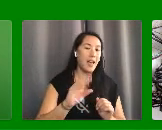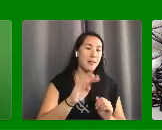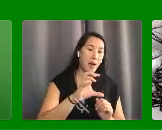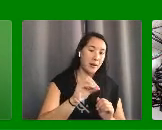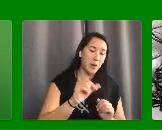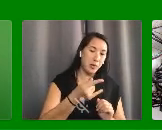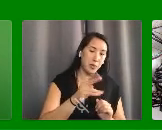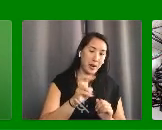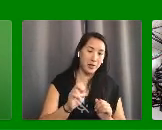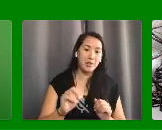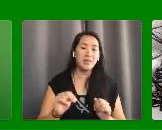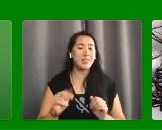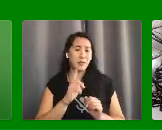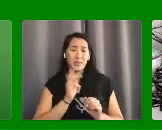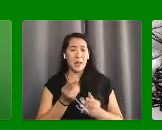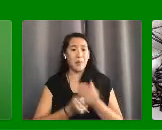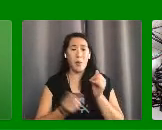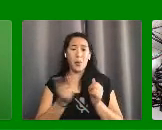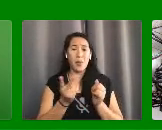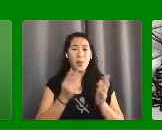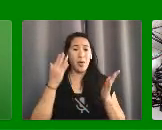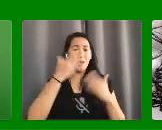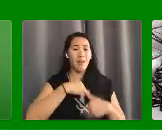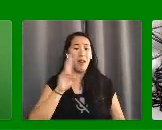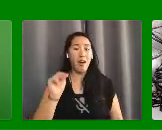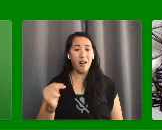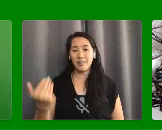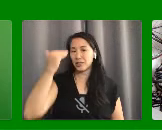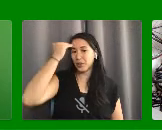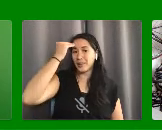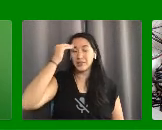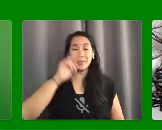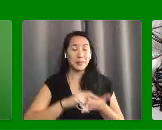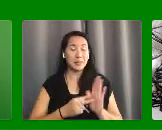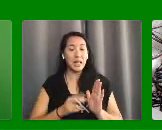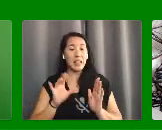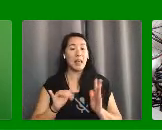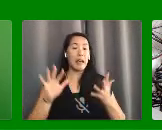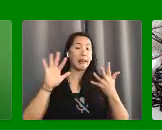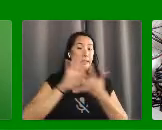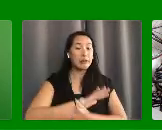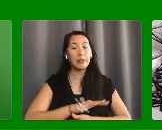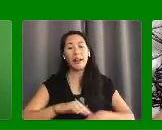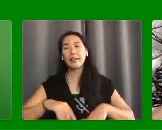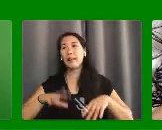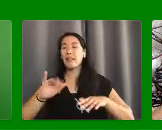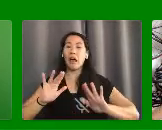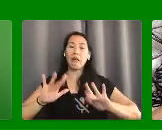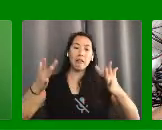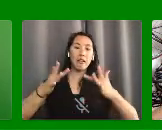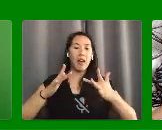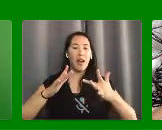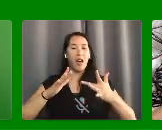part, they're both unconscious. And as a refresher, a microaggression is that indirect or subtle discrimination against a member